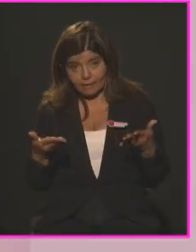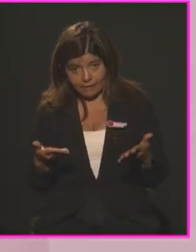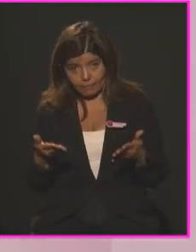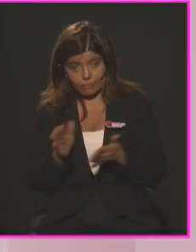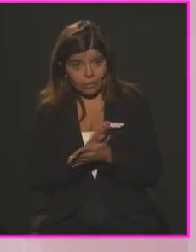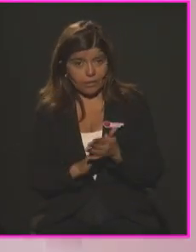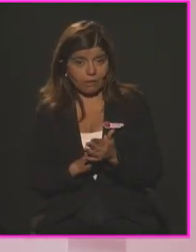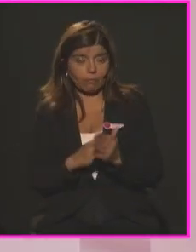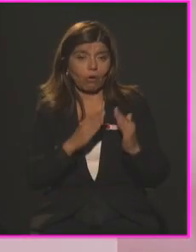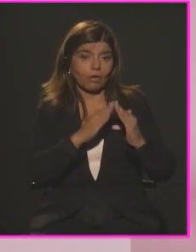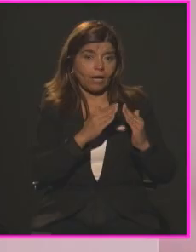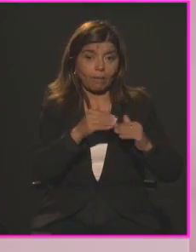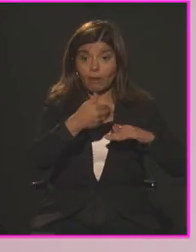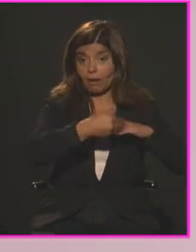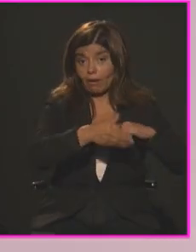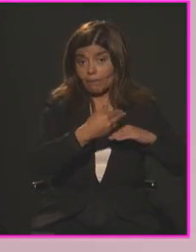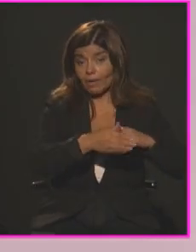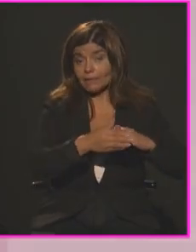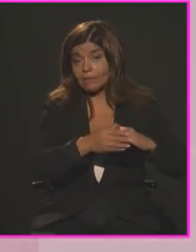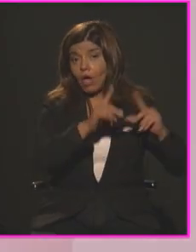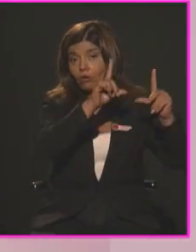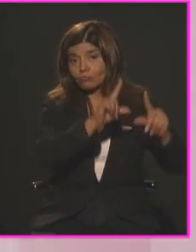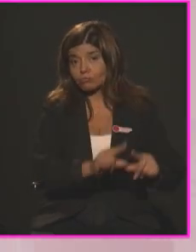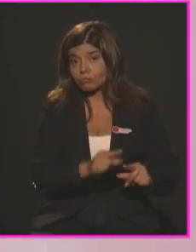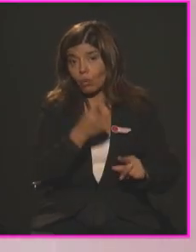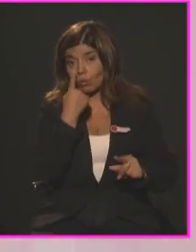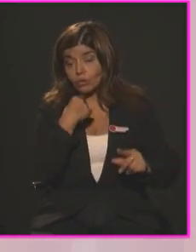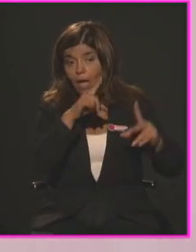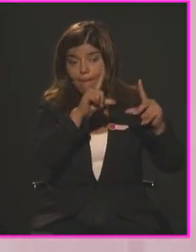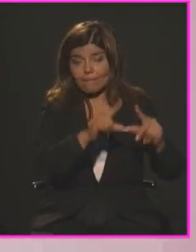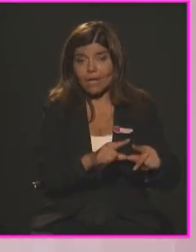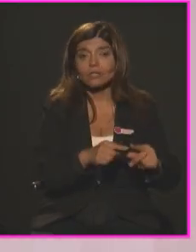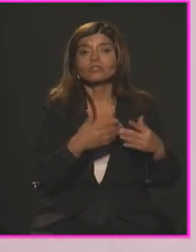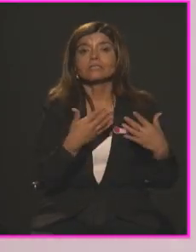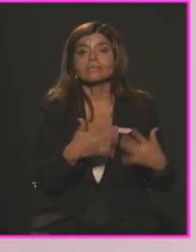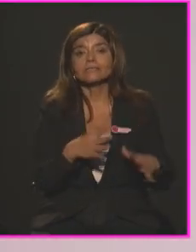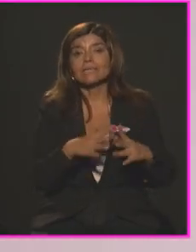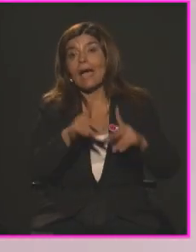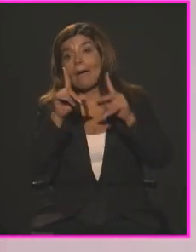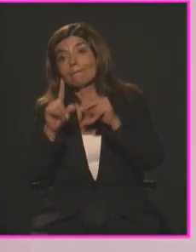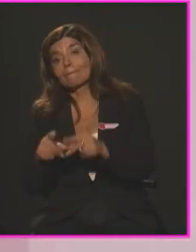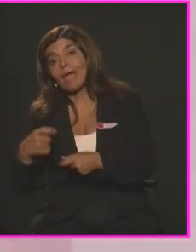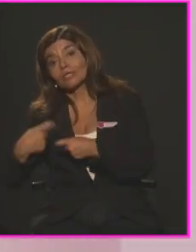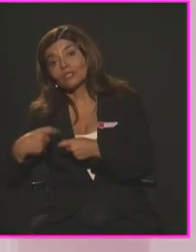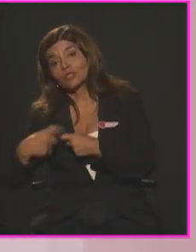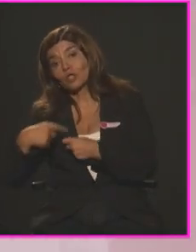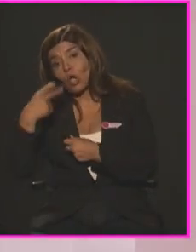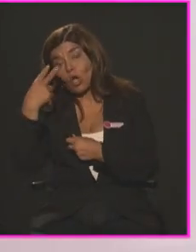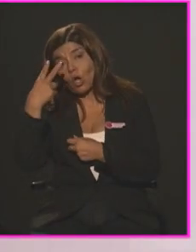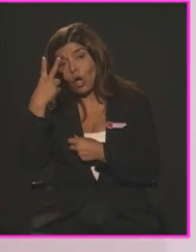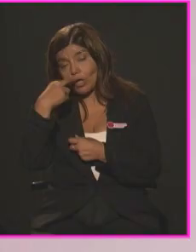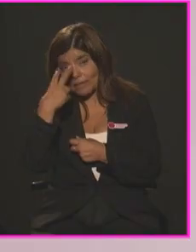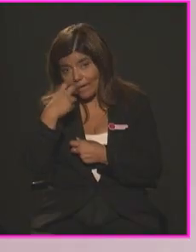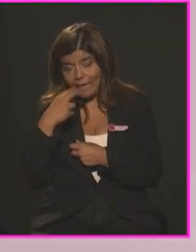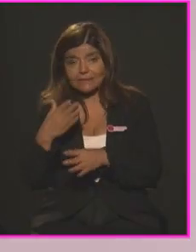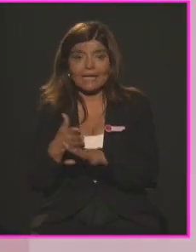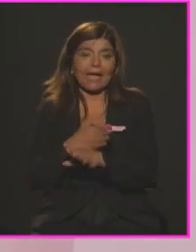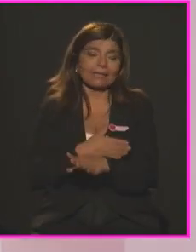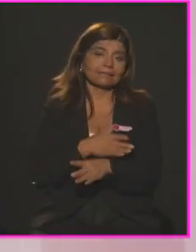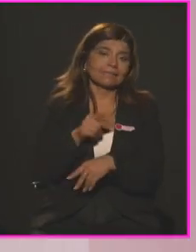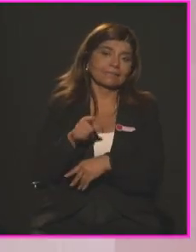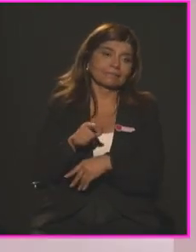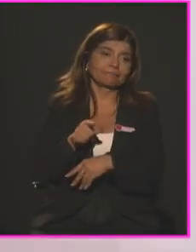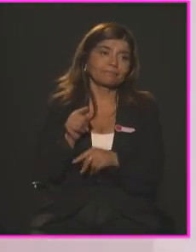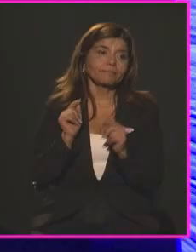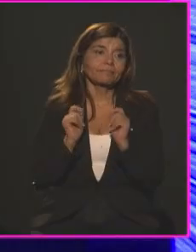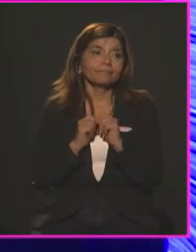going to the landfill next week and less methane the week after. So that's the first reason. But in fact,